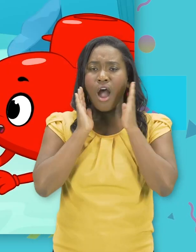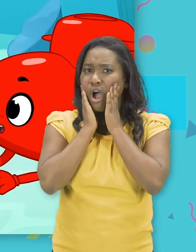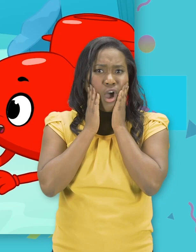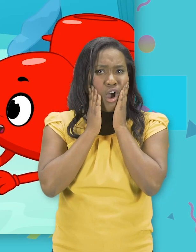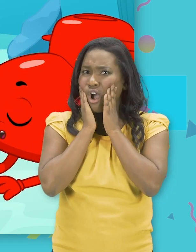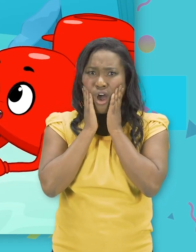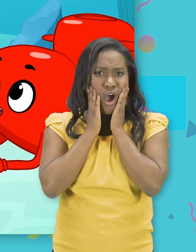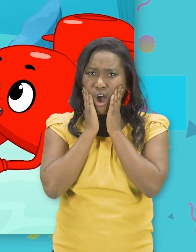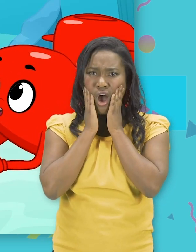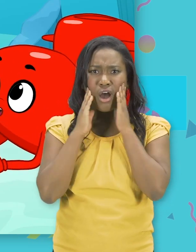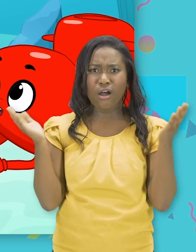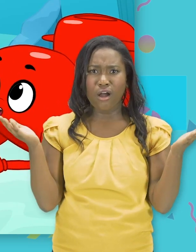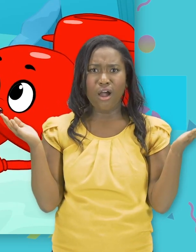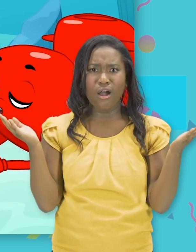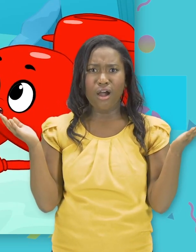Oh, no!